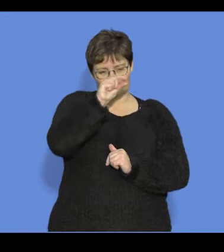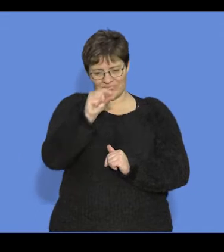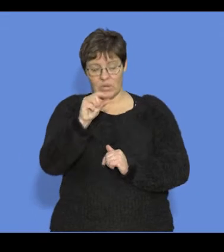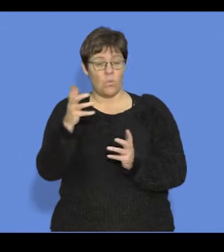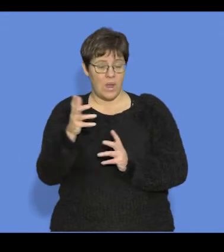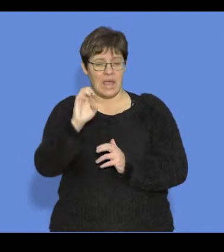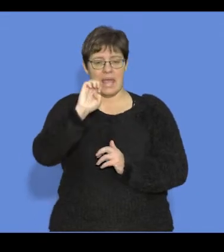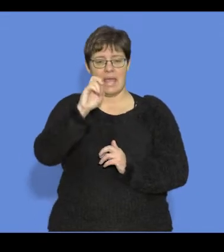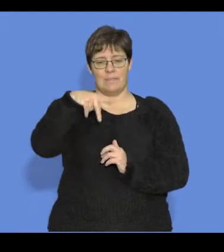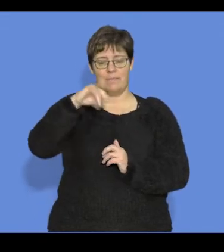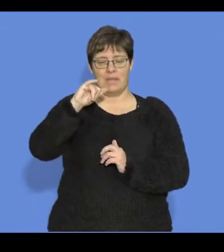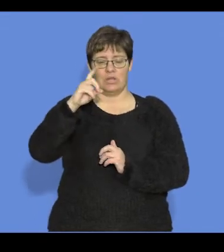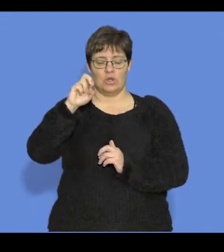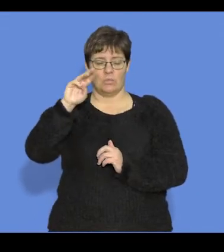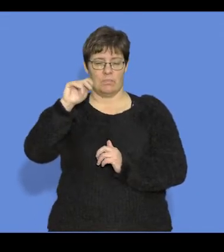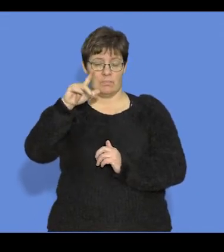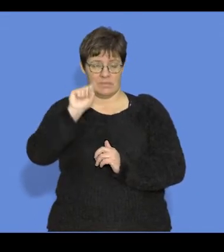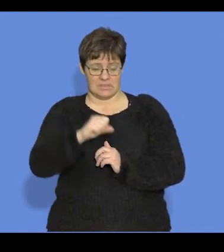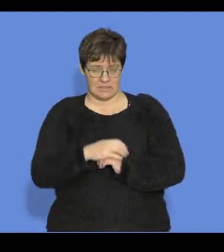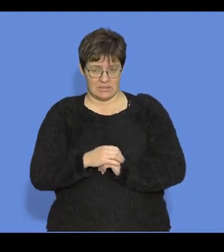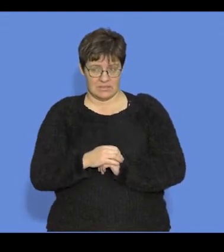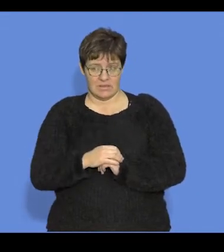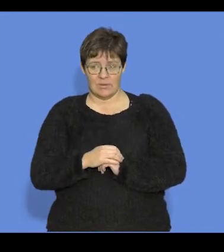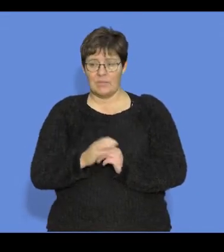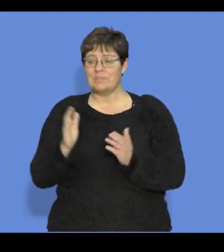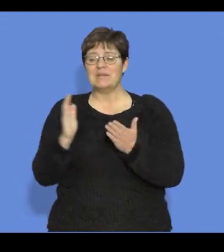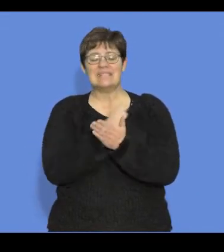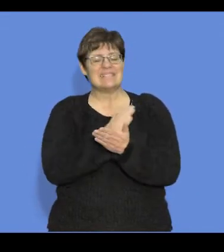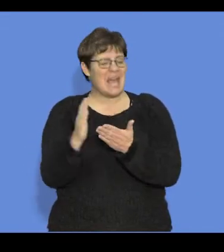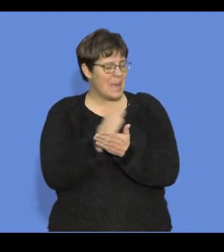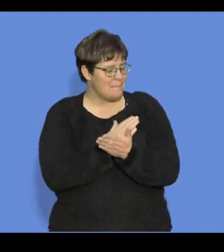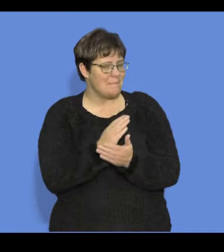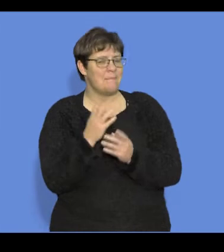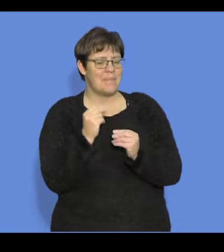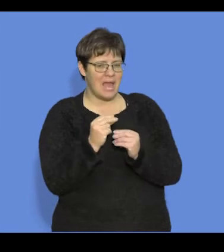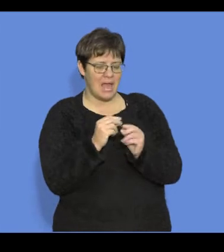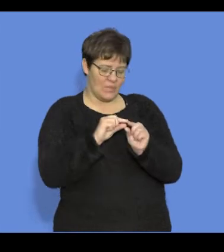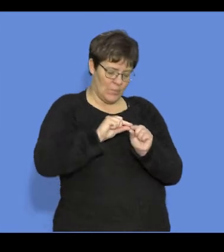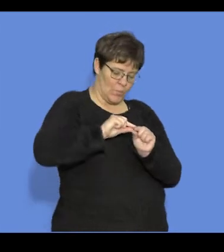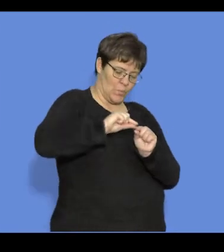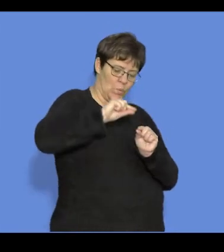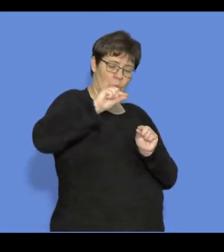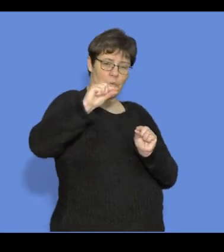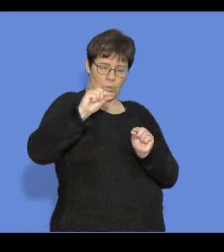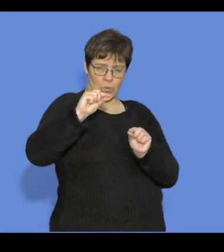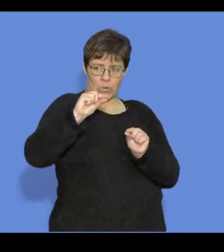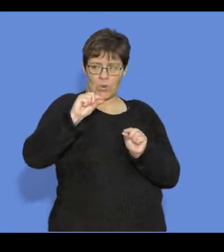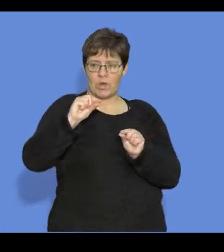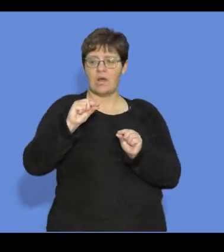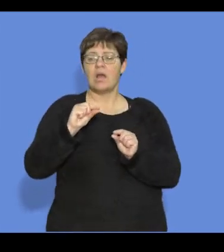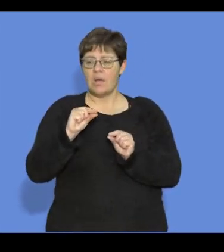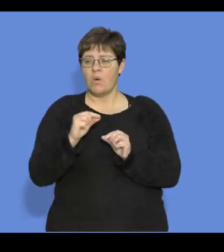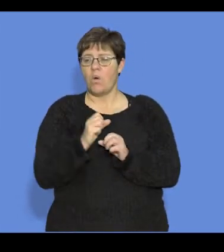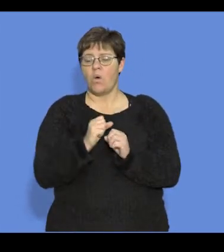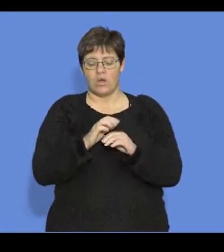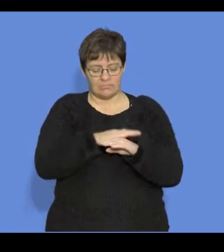epidermis. But some of the cells are also elongated to increase the surface area